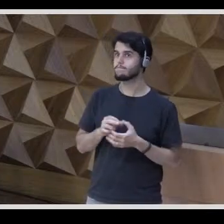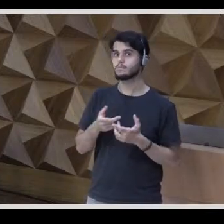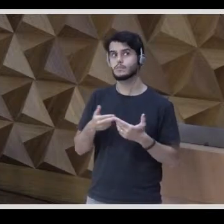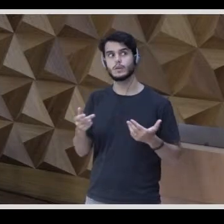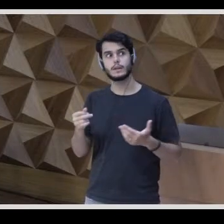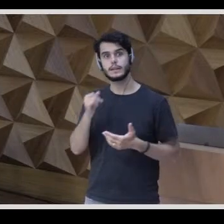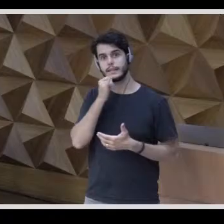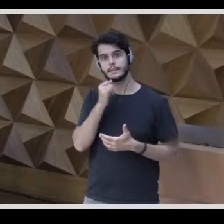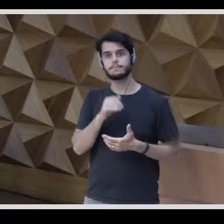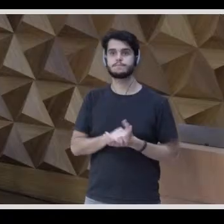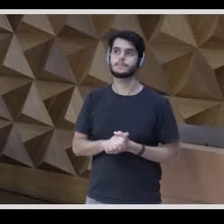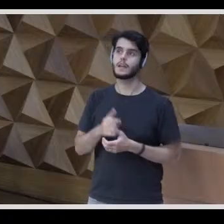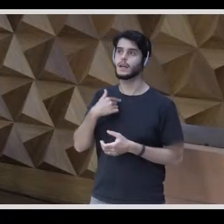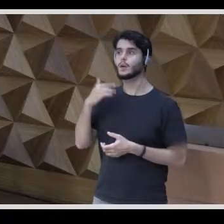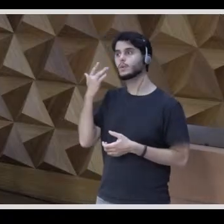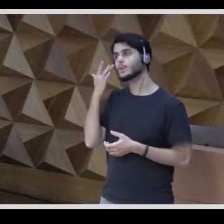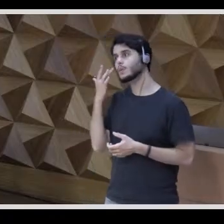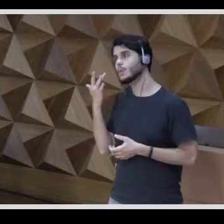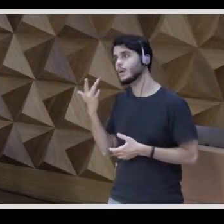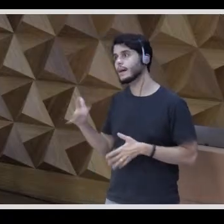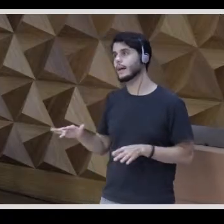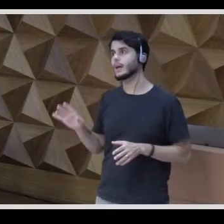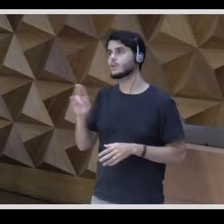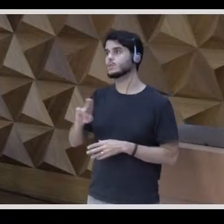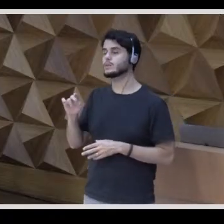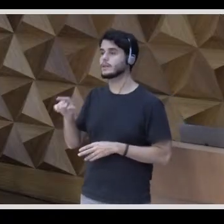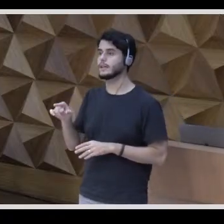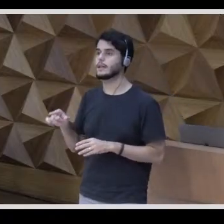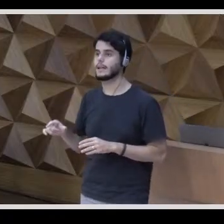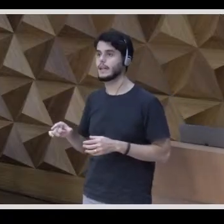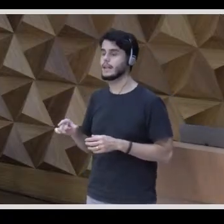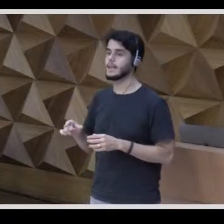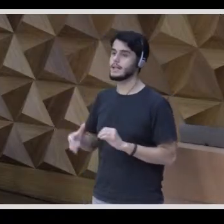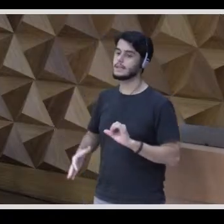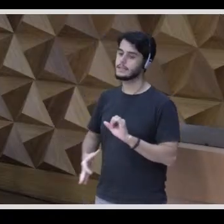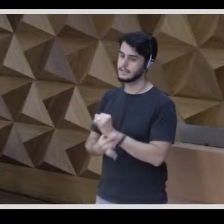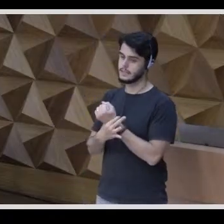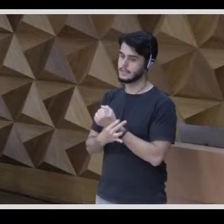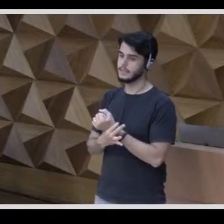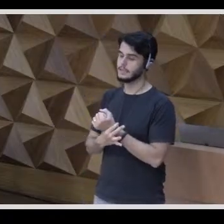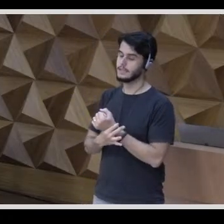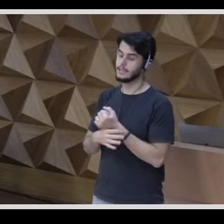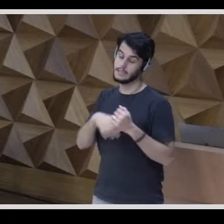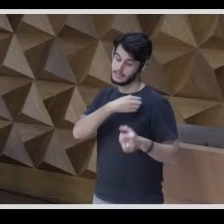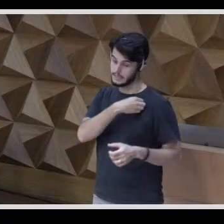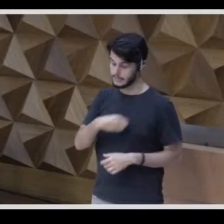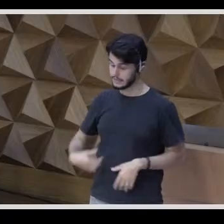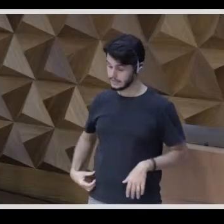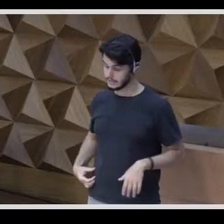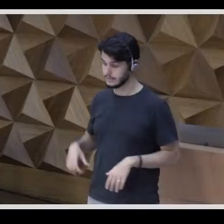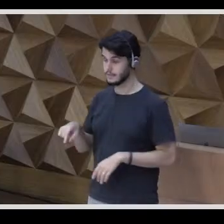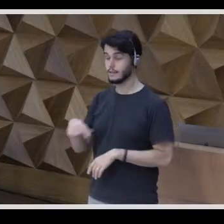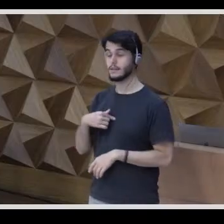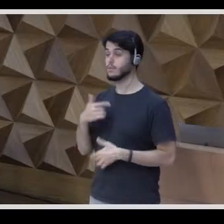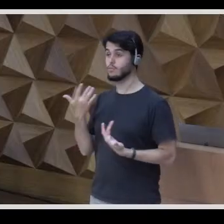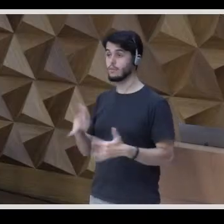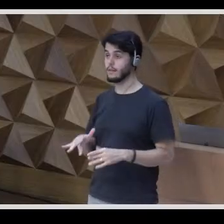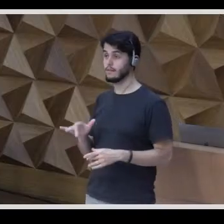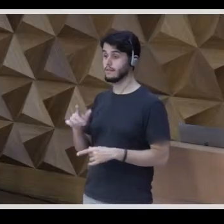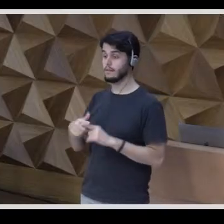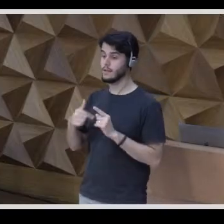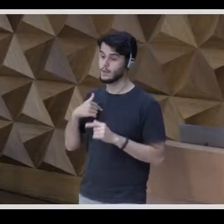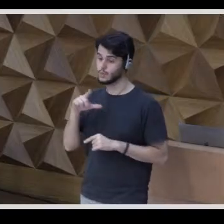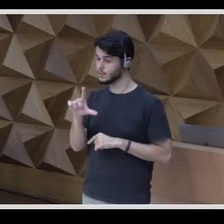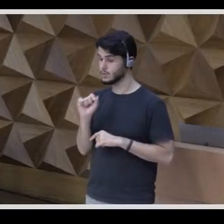have to wear a seatbelt. Now my car doesn't give me a choice because if I don't put my seatbelt on, it starts to make a really annoying